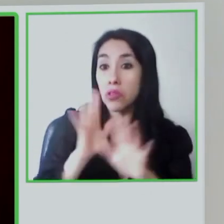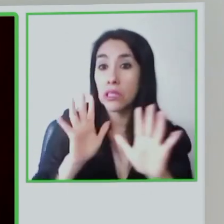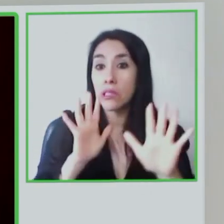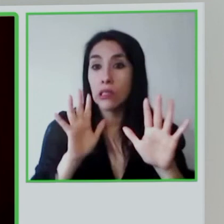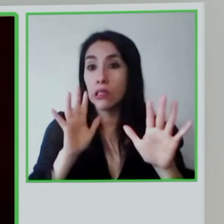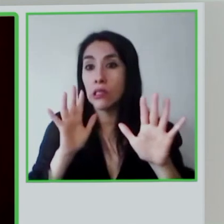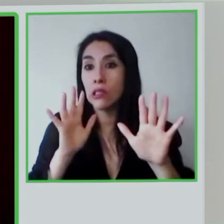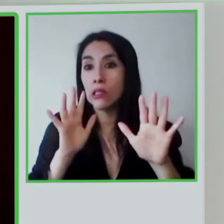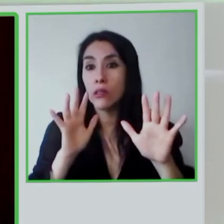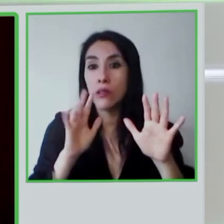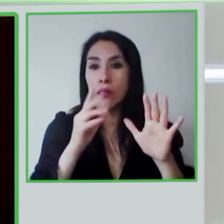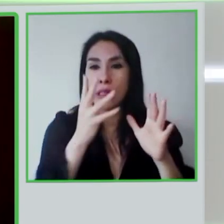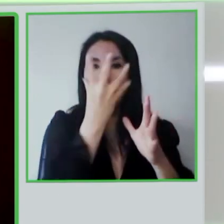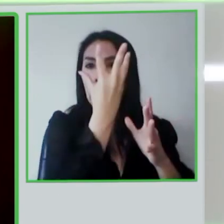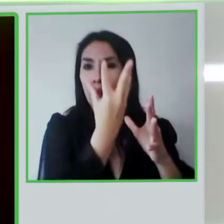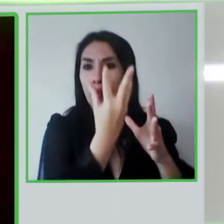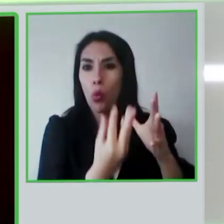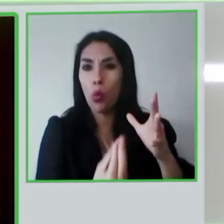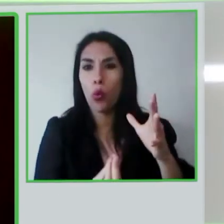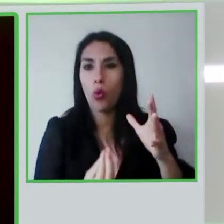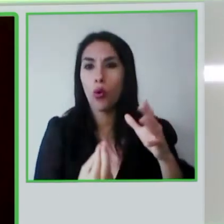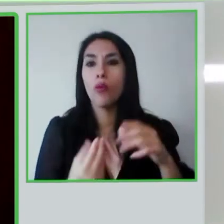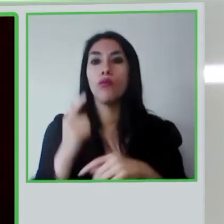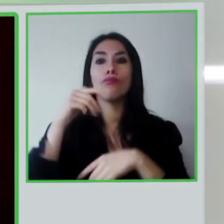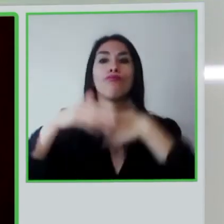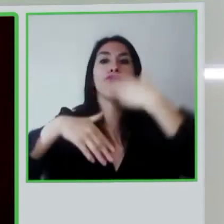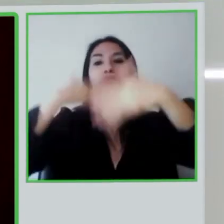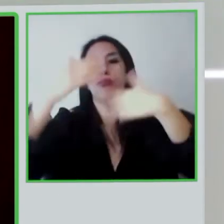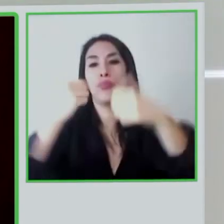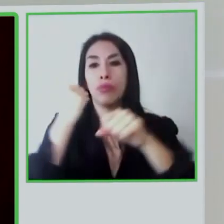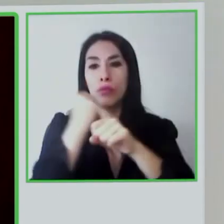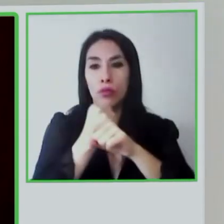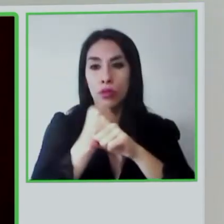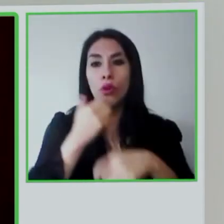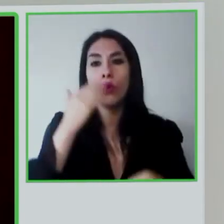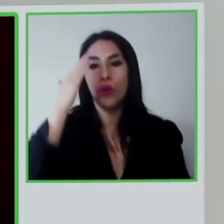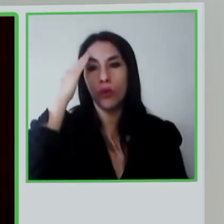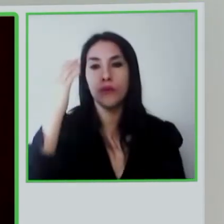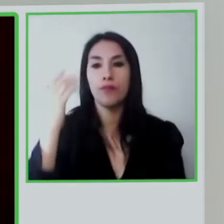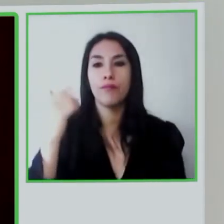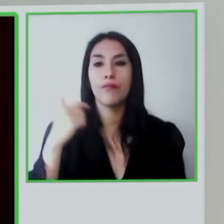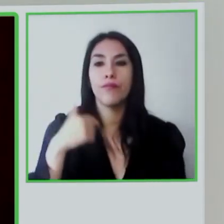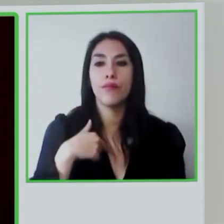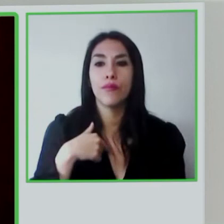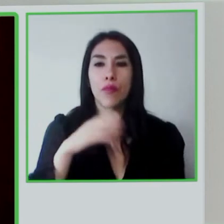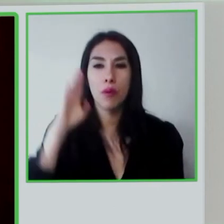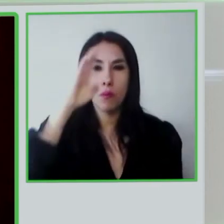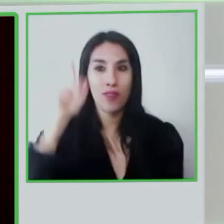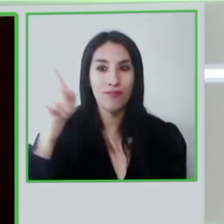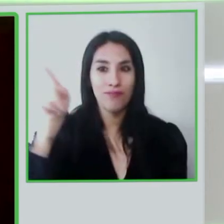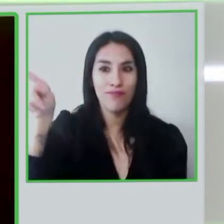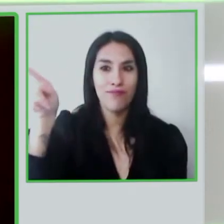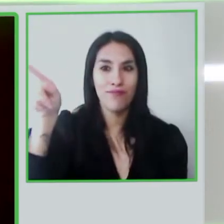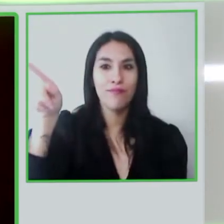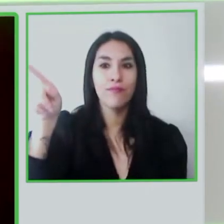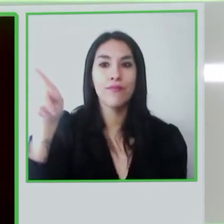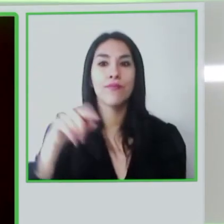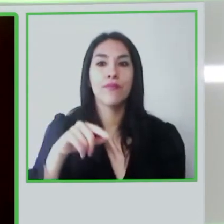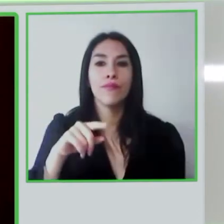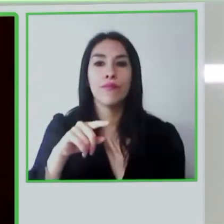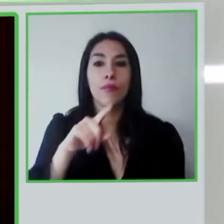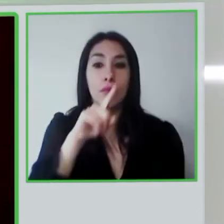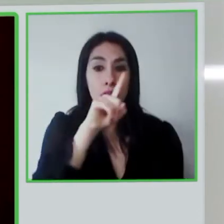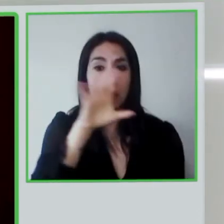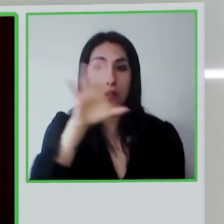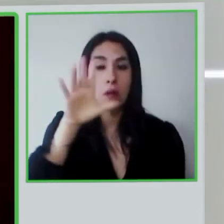of disability. If you remember before, 5.5 million of people in Brazil have migraines.